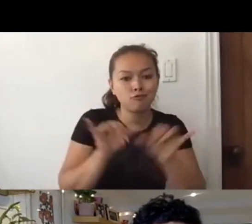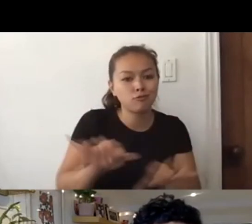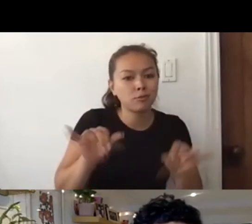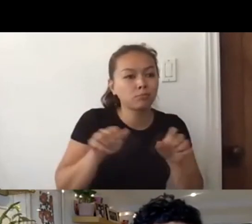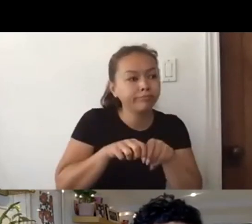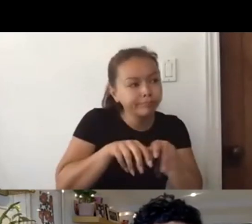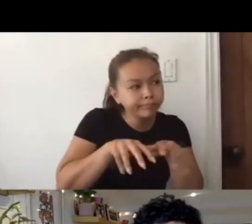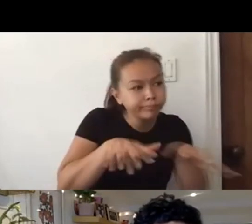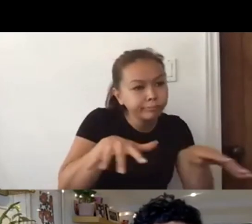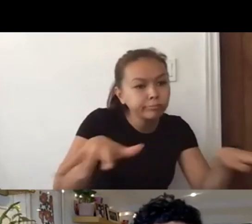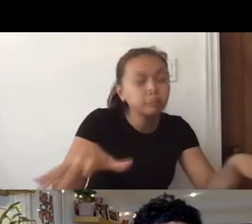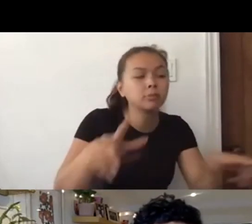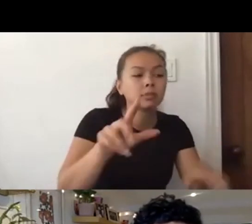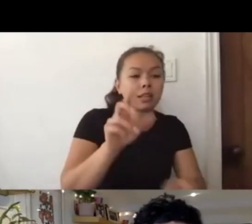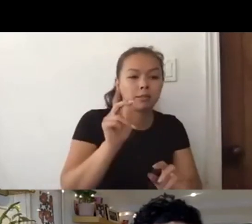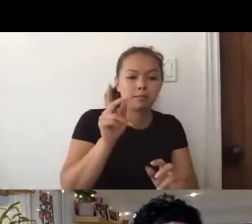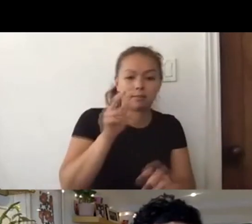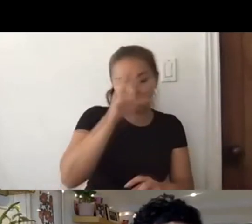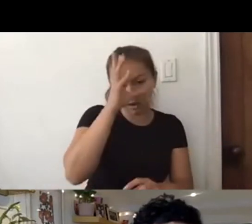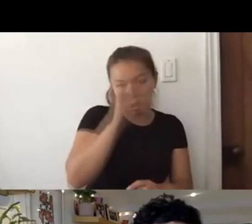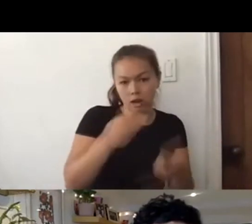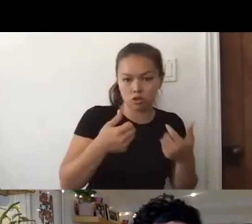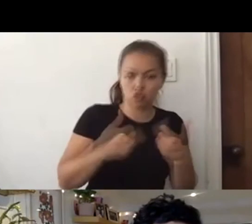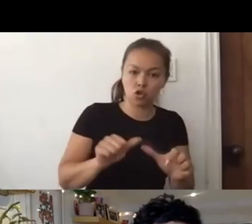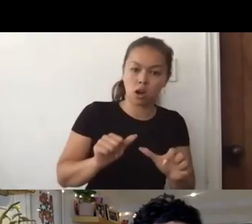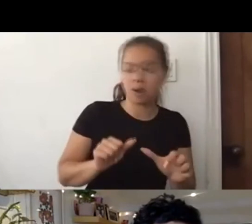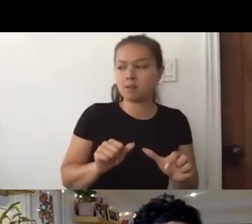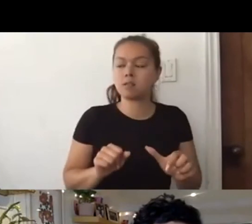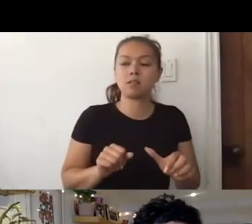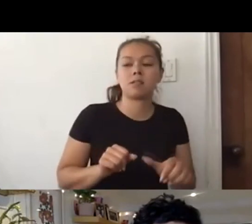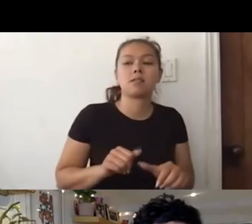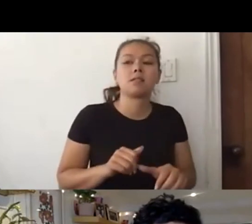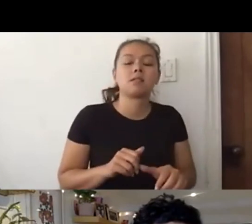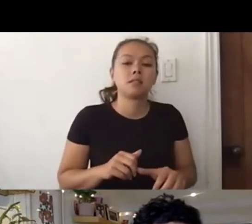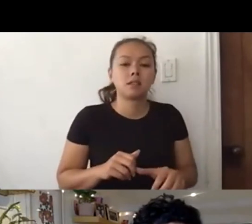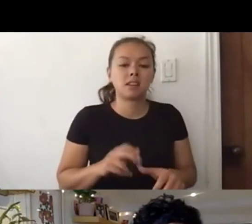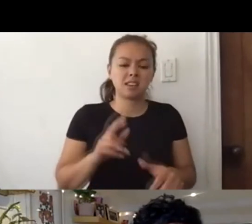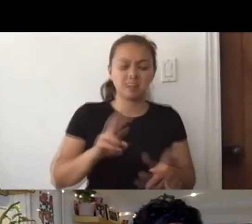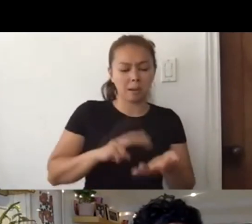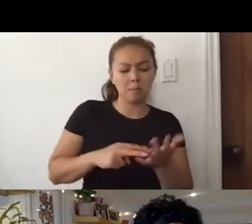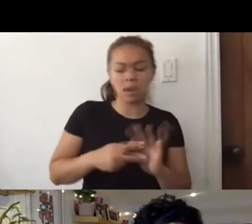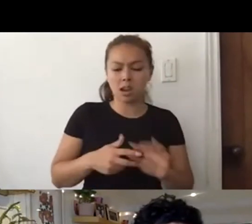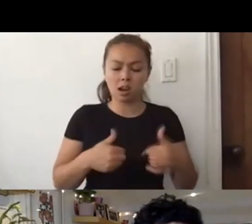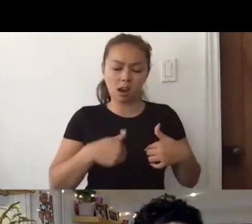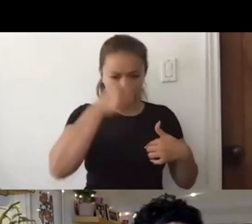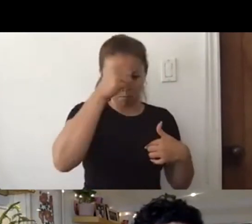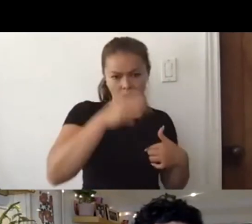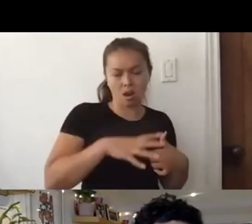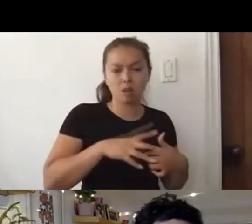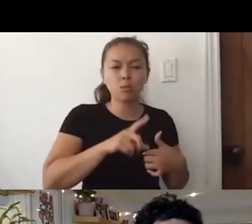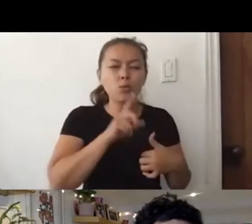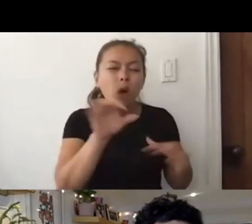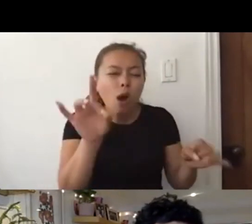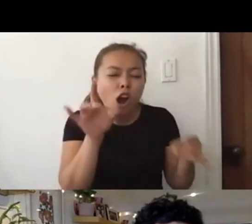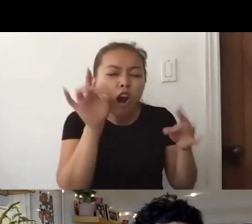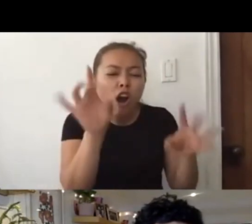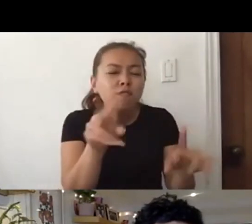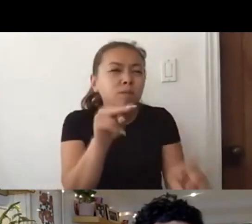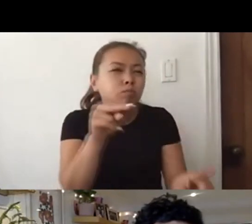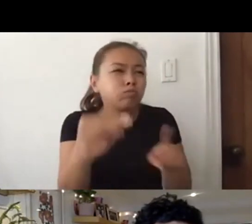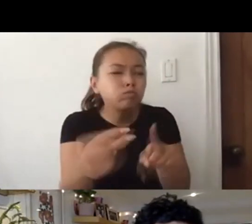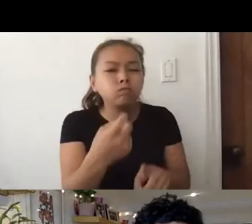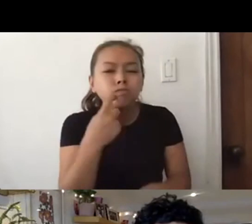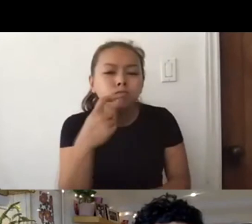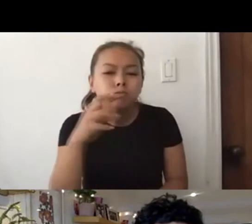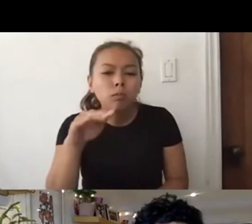where they reinforce these ideas of what it means to be a man in really horrible, toxic ways, in the way that they treat women, in the way that they dress,